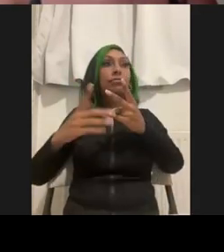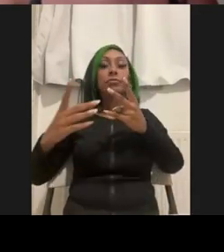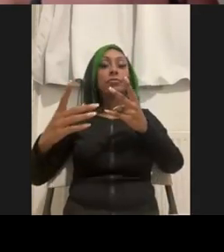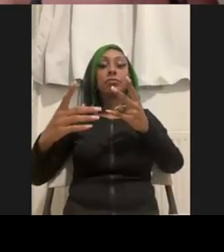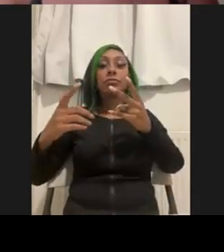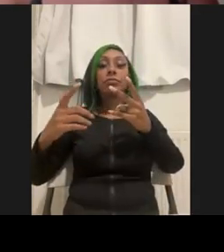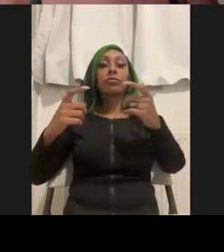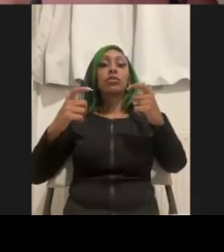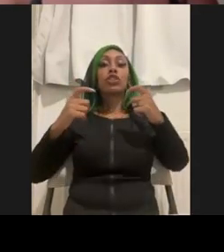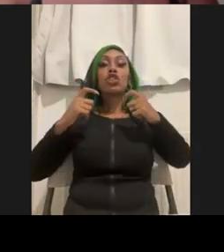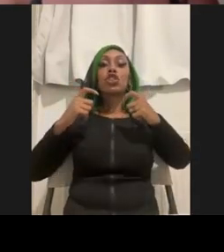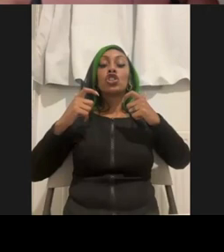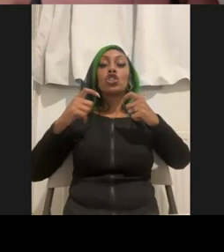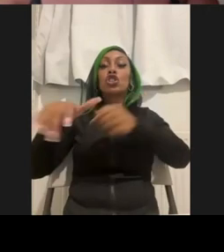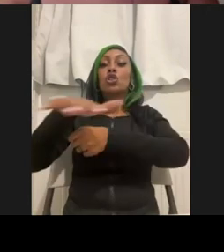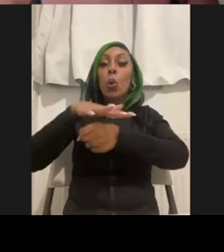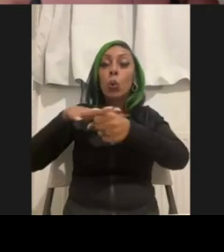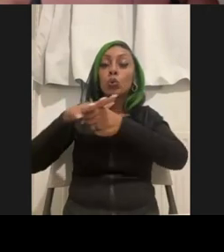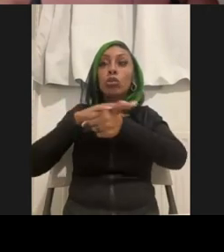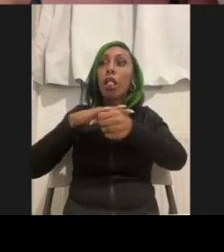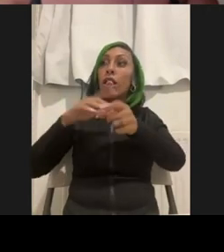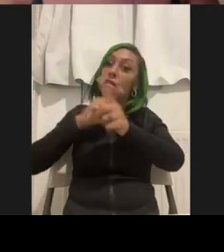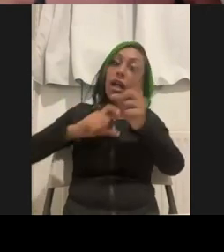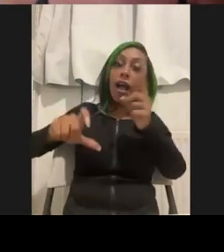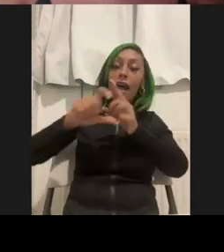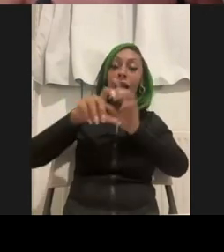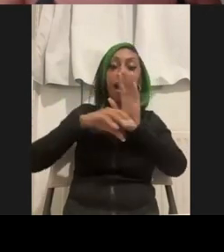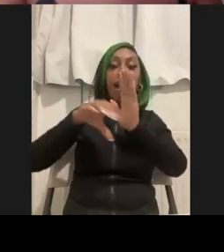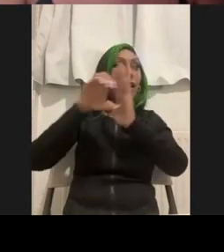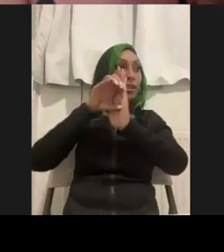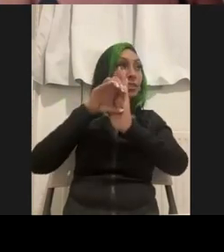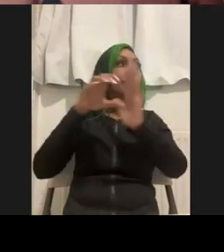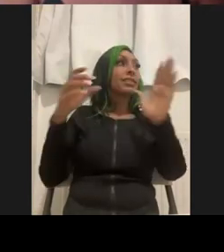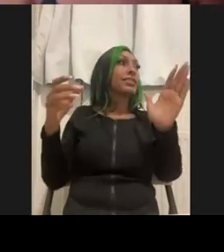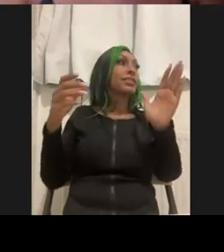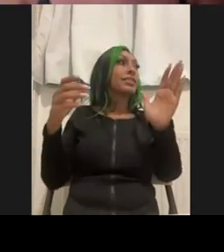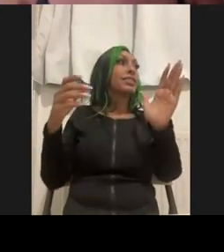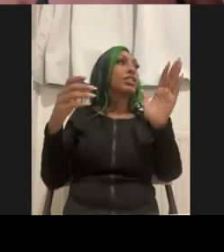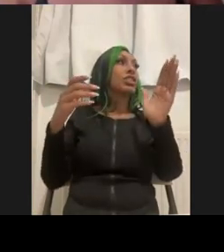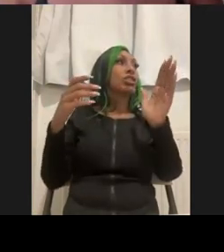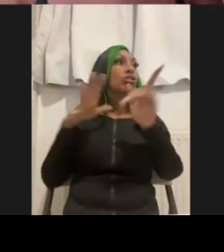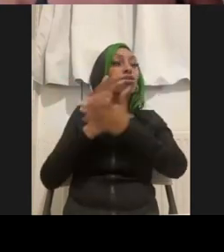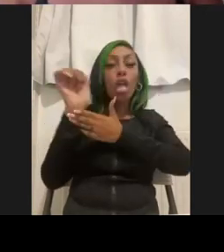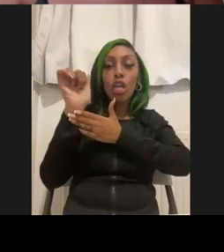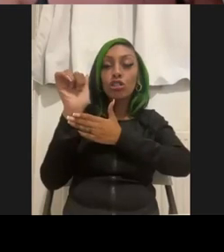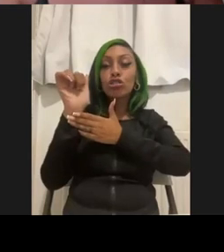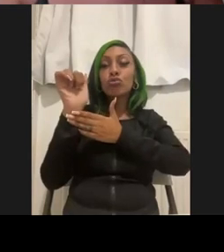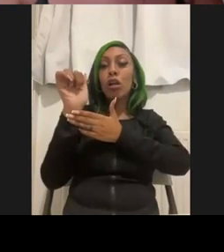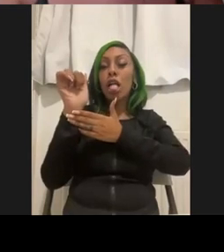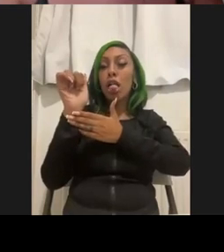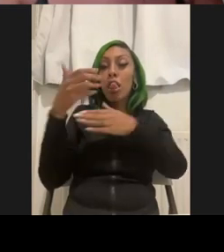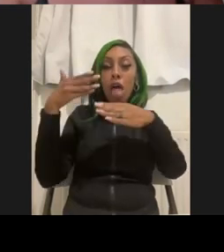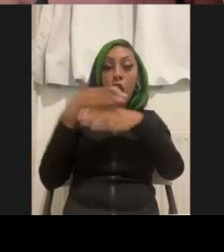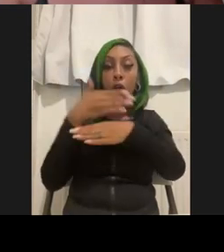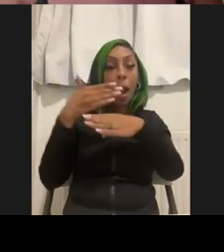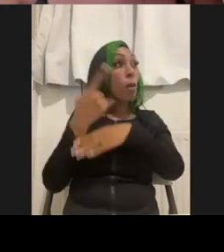social class and working in artistic and cultural occupations, one of the things that